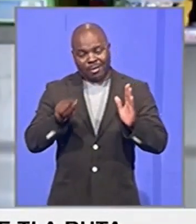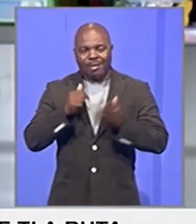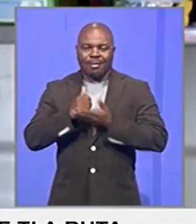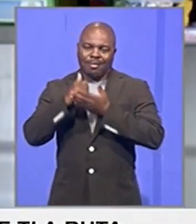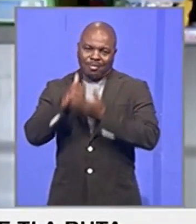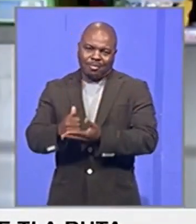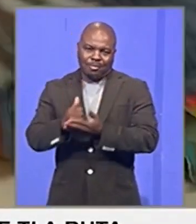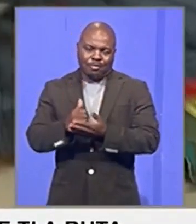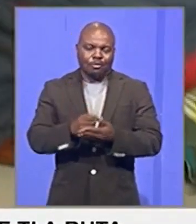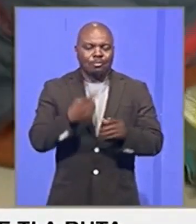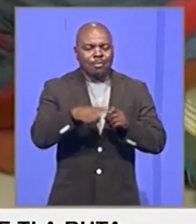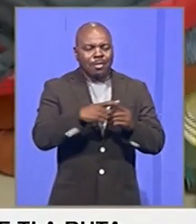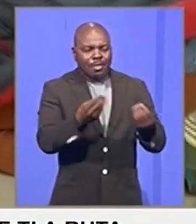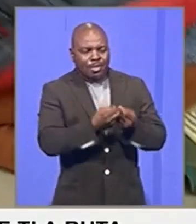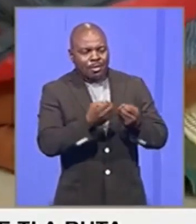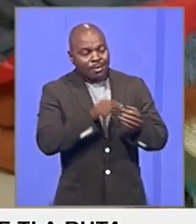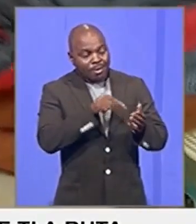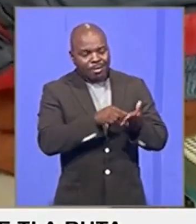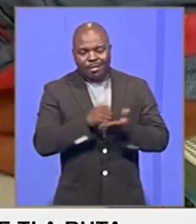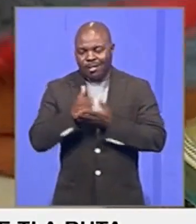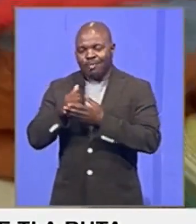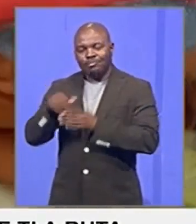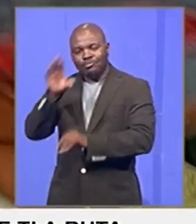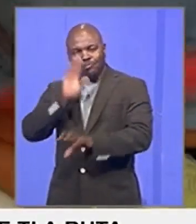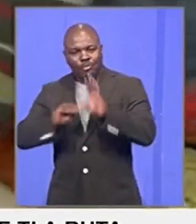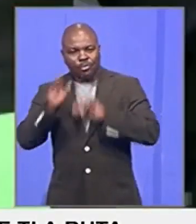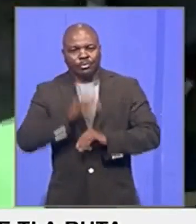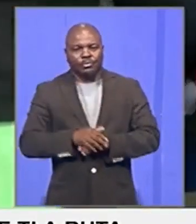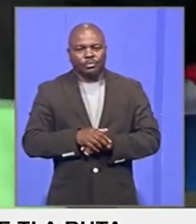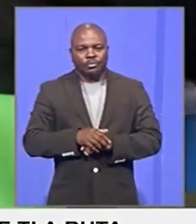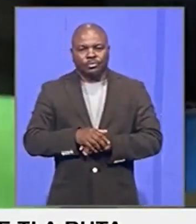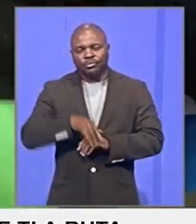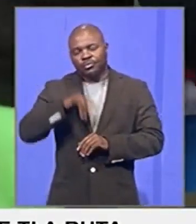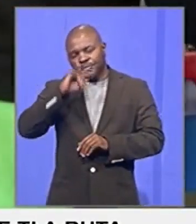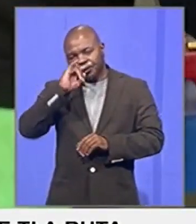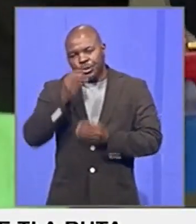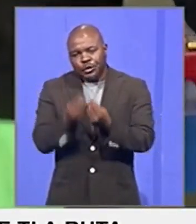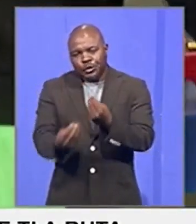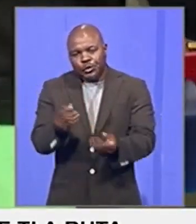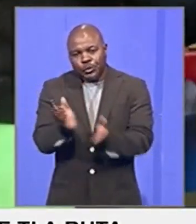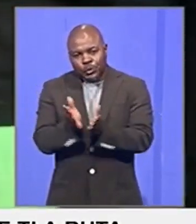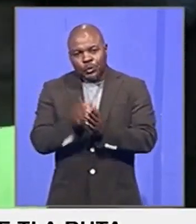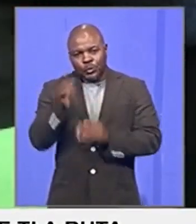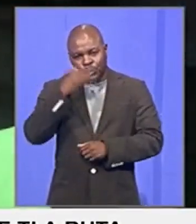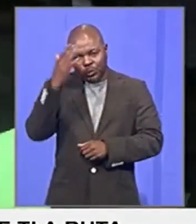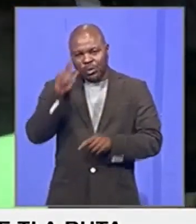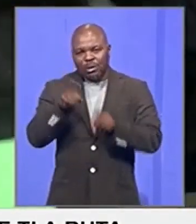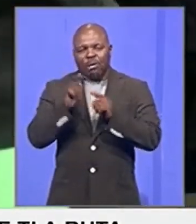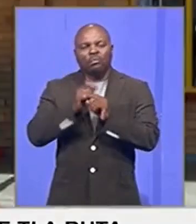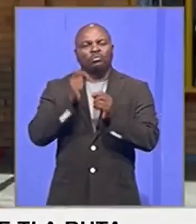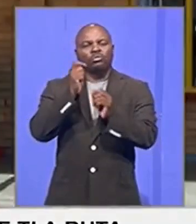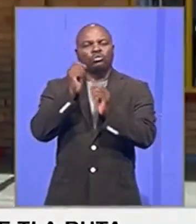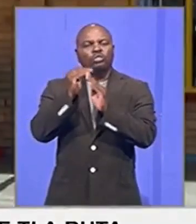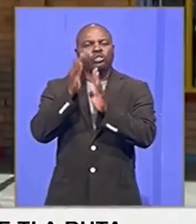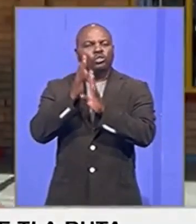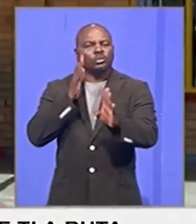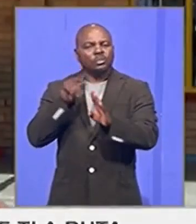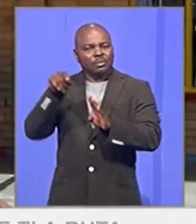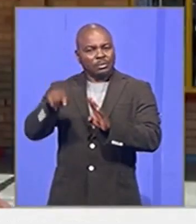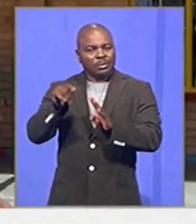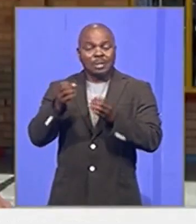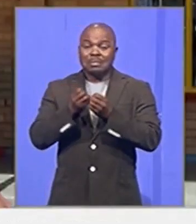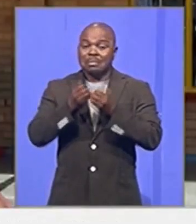ka dibapadiswa tse rutang. Dikretjhe tsa rona jwalo ka ha wa elellwa hore ke metseng a makeishene mona. Boholo ba